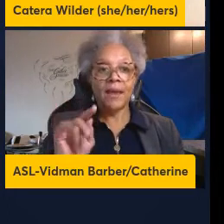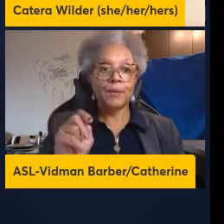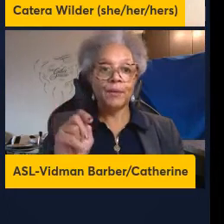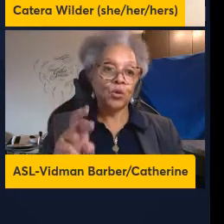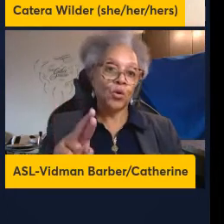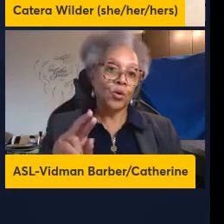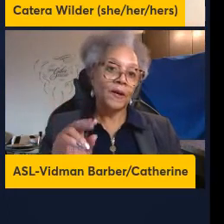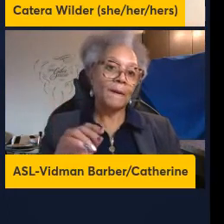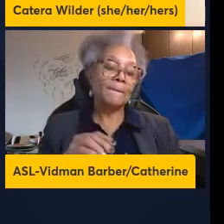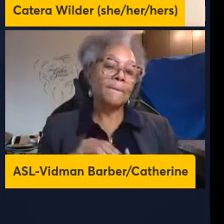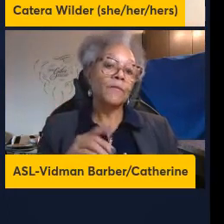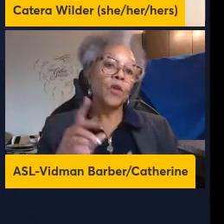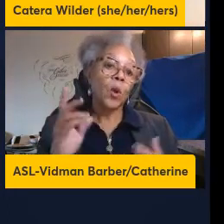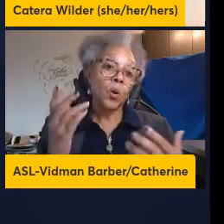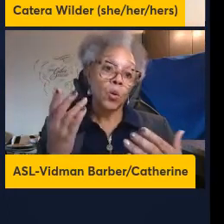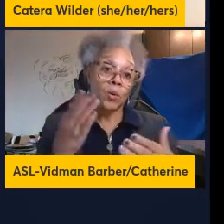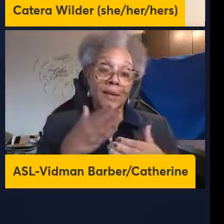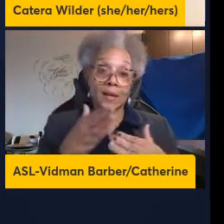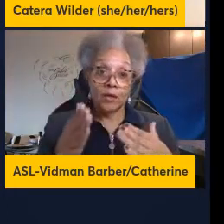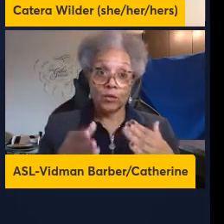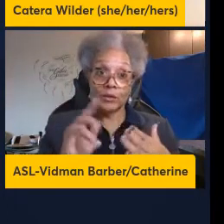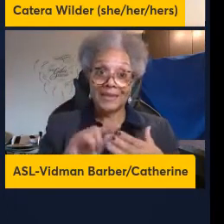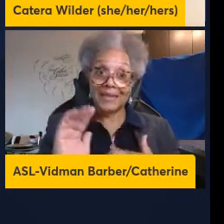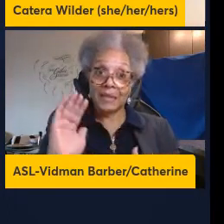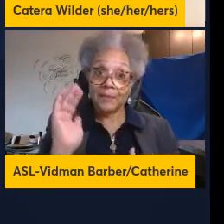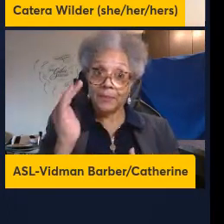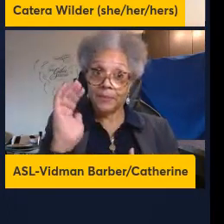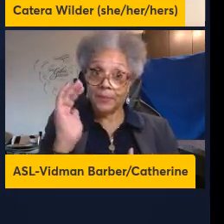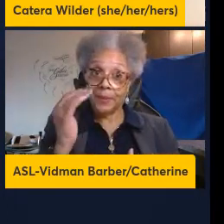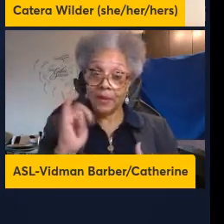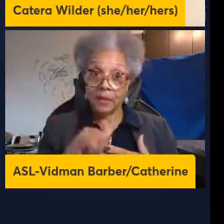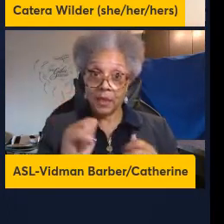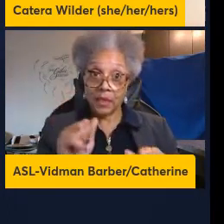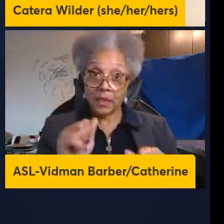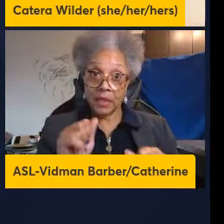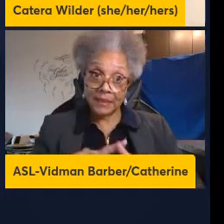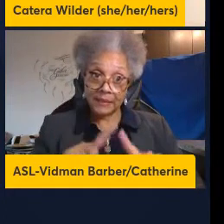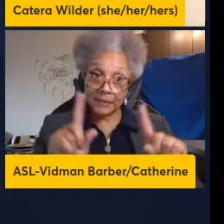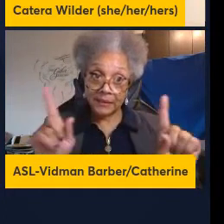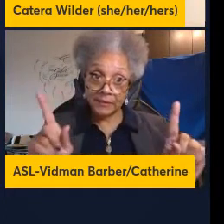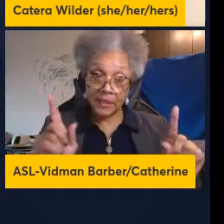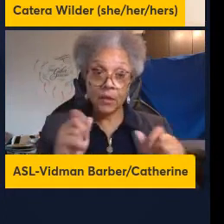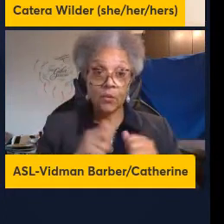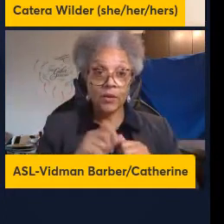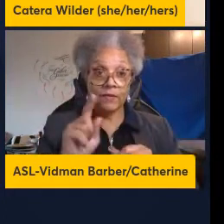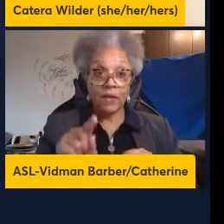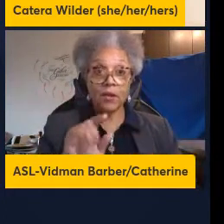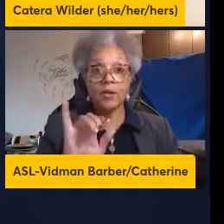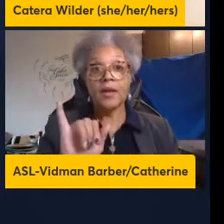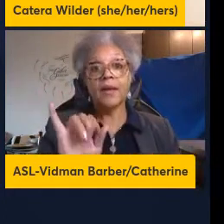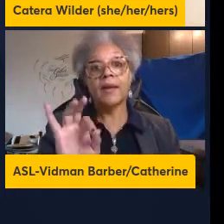in conclusion, it appears as though there can be differences in these interferon